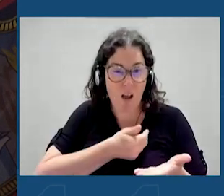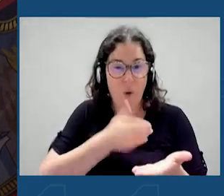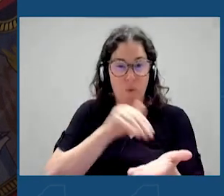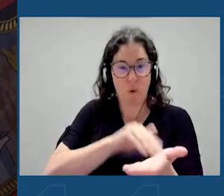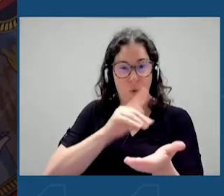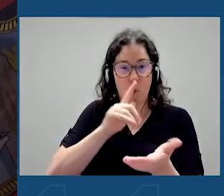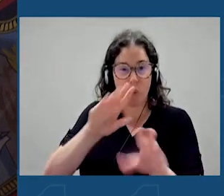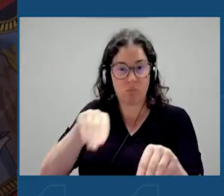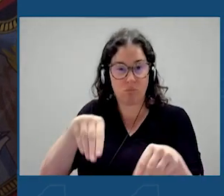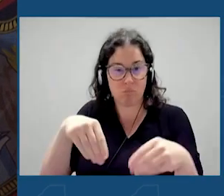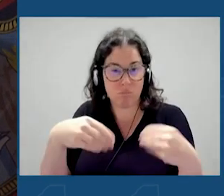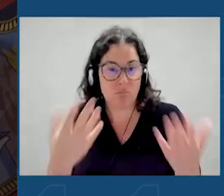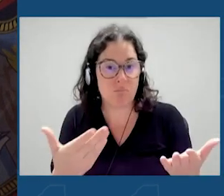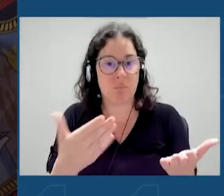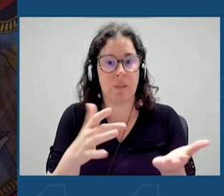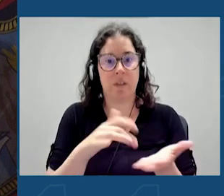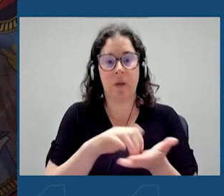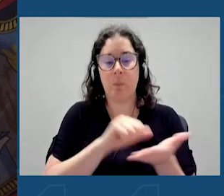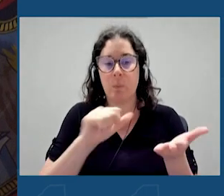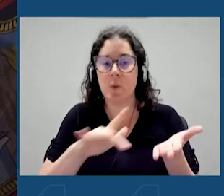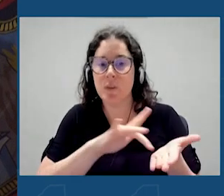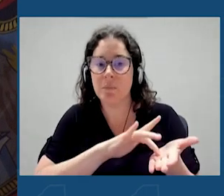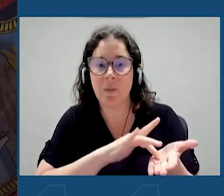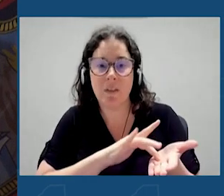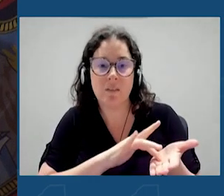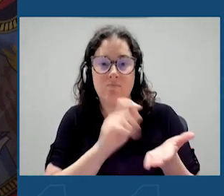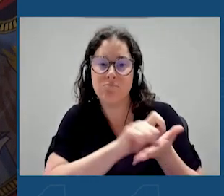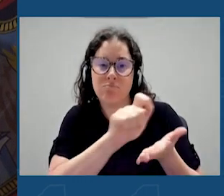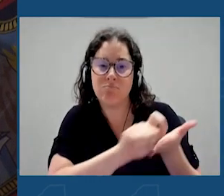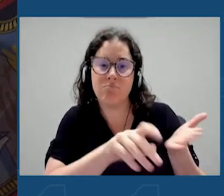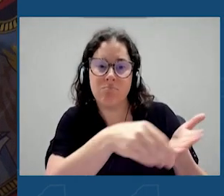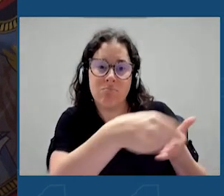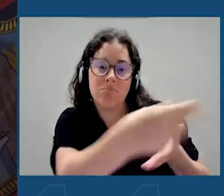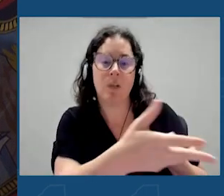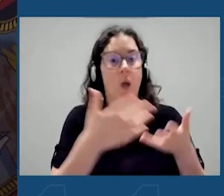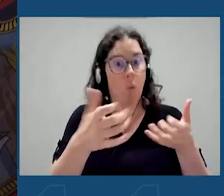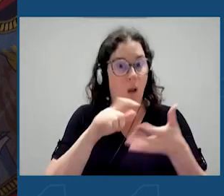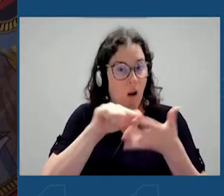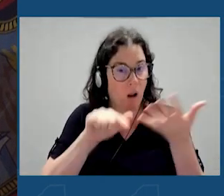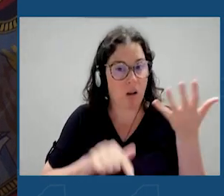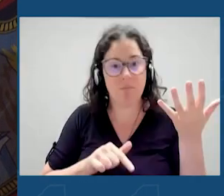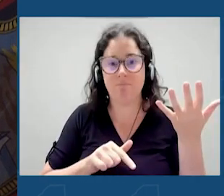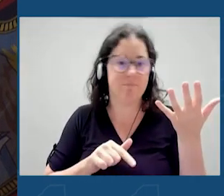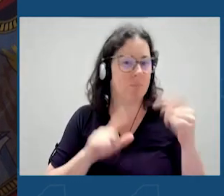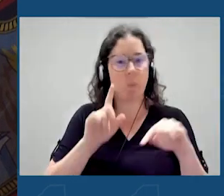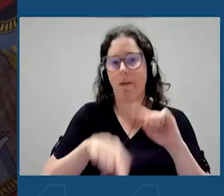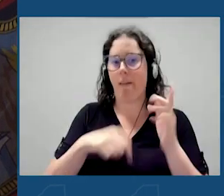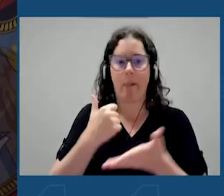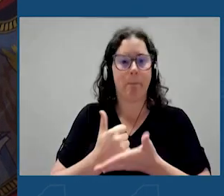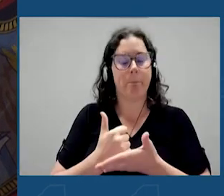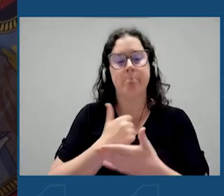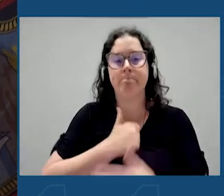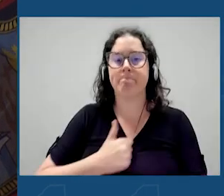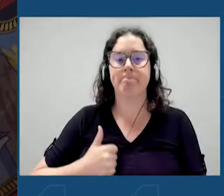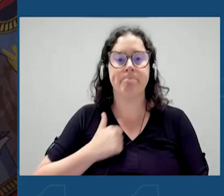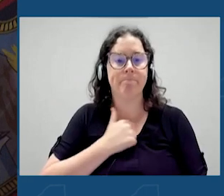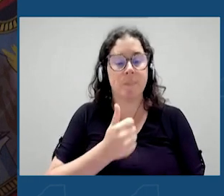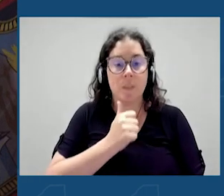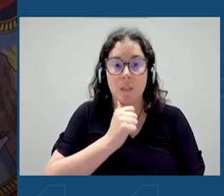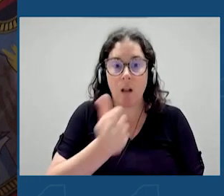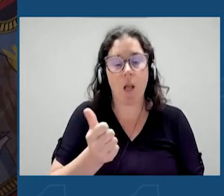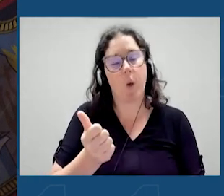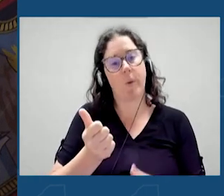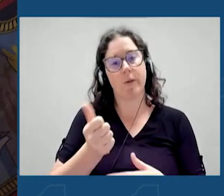prescribed abortion medication, you want to do all that? Well, we're not going to help you. We're not going to cooperate